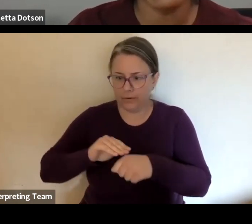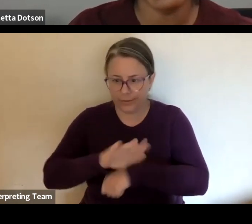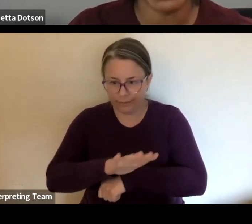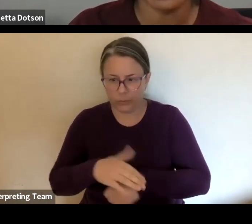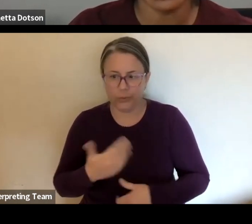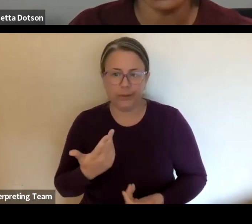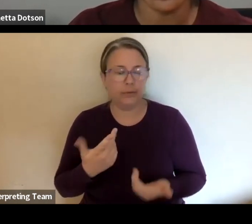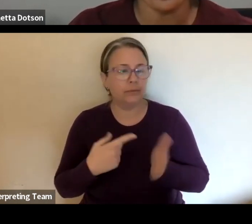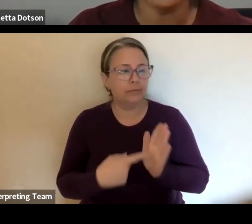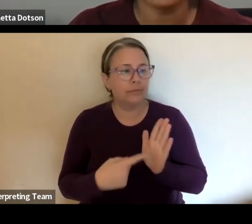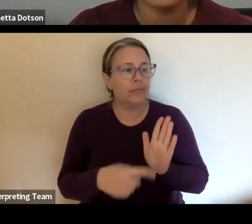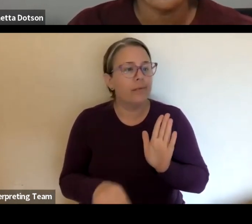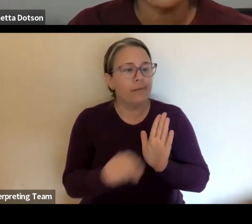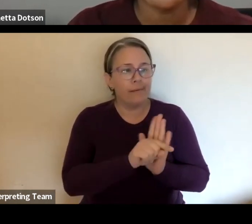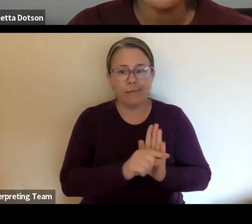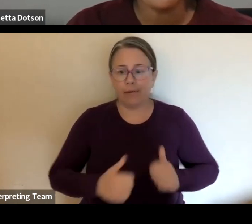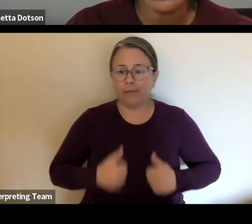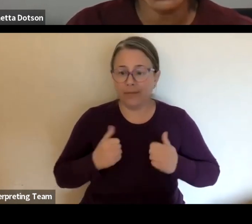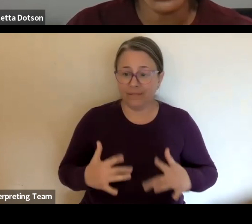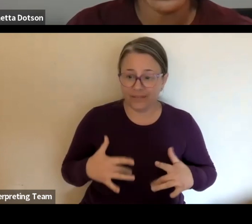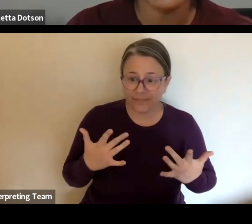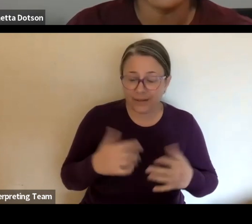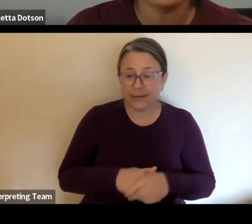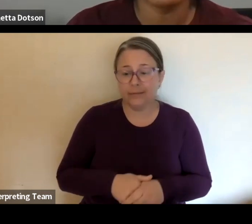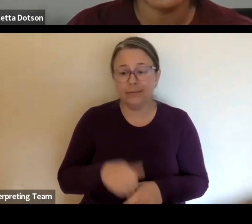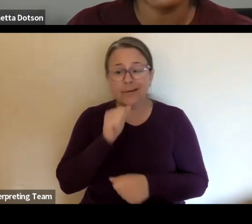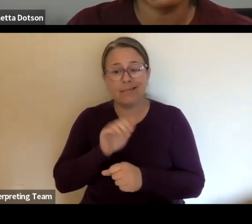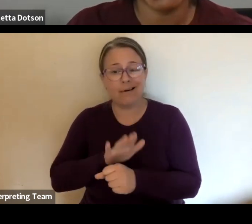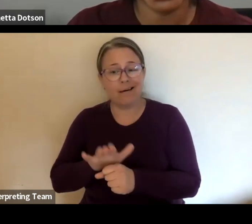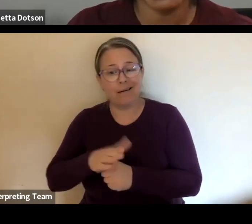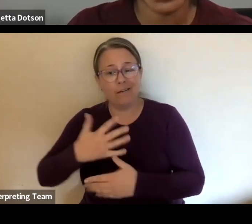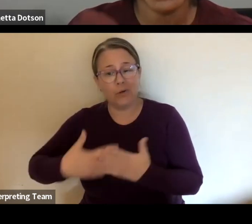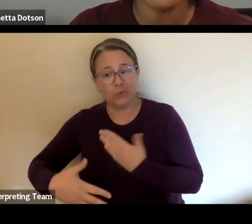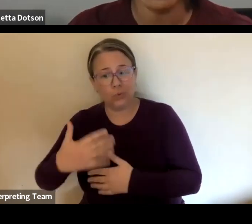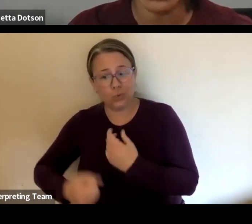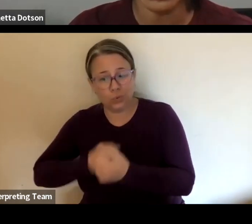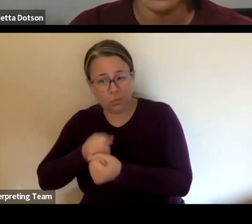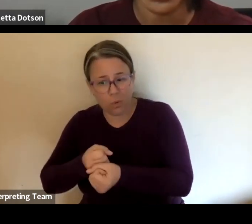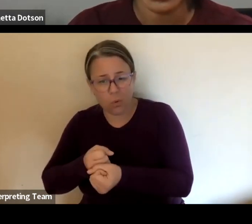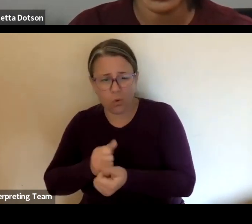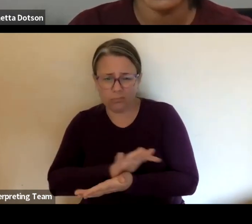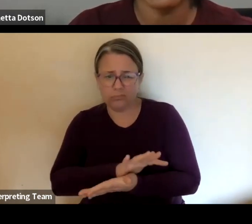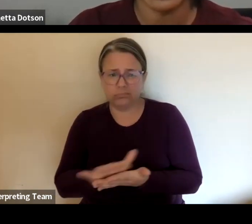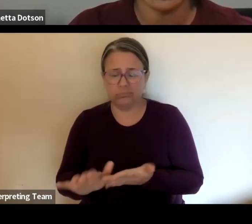can contribute to it and bring about a vascular depression. It's a good example of how